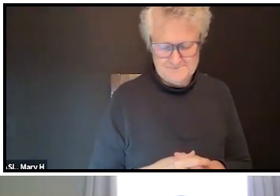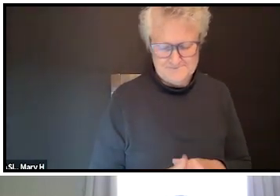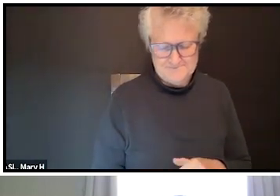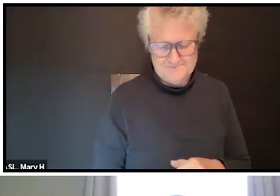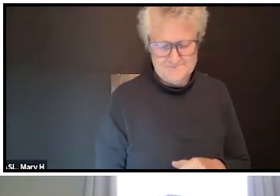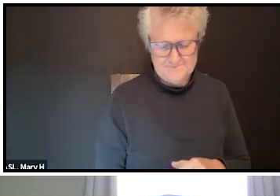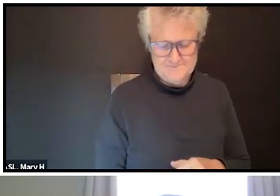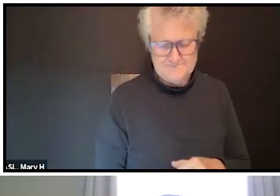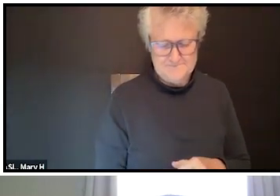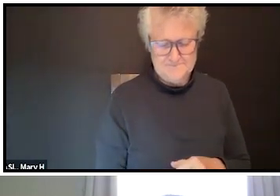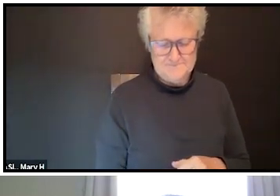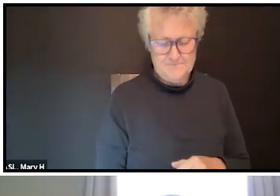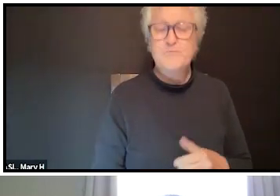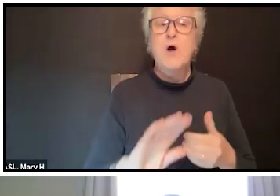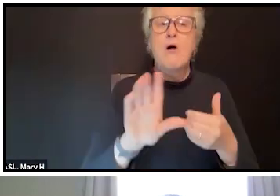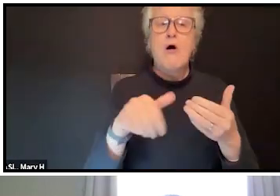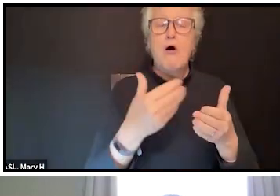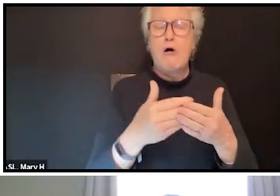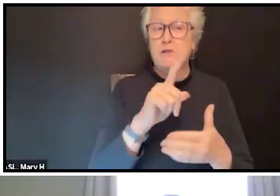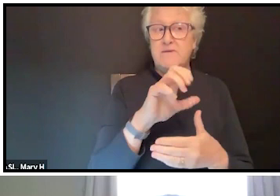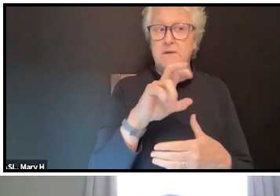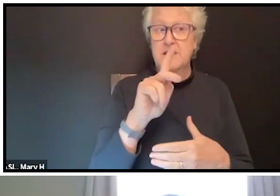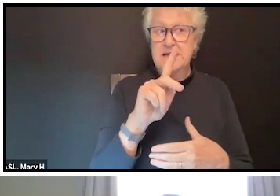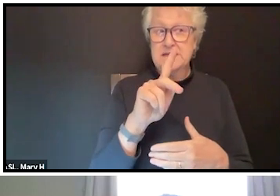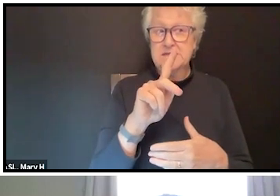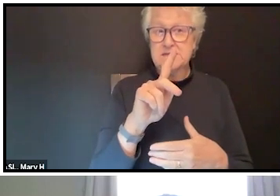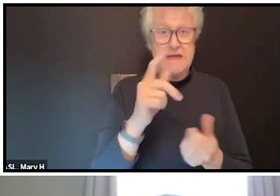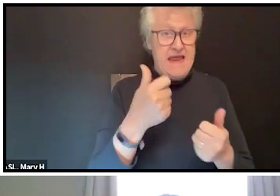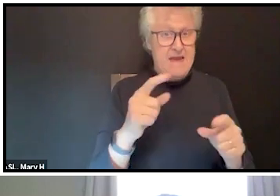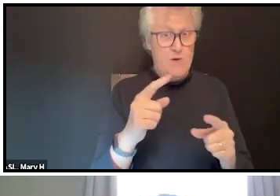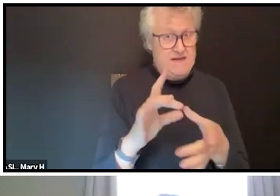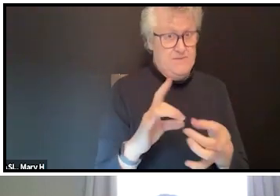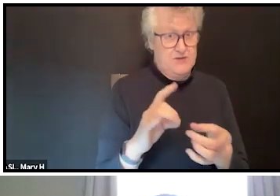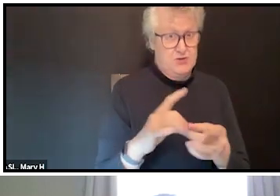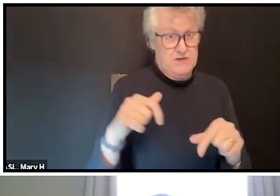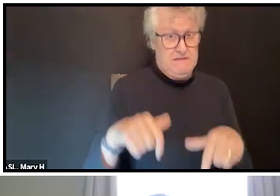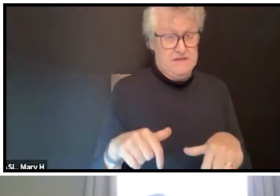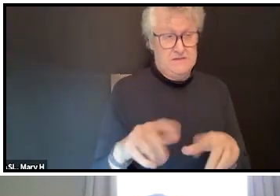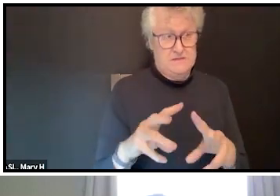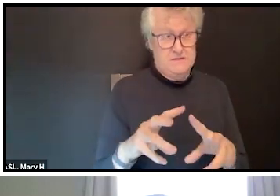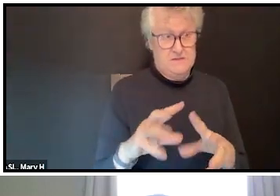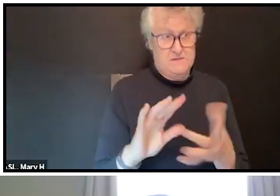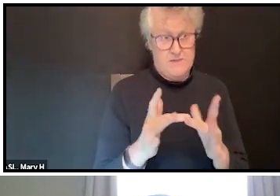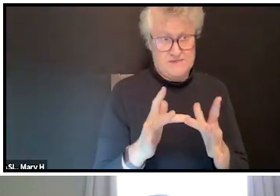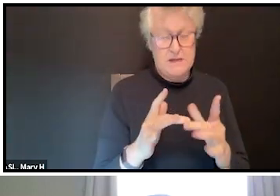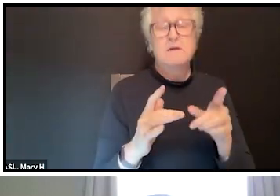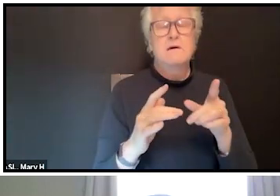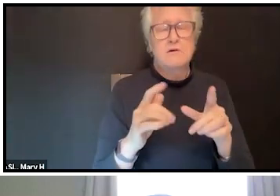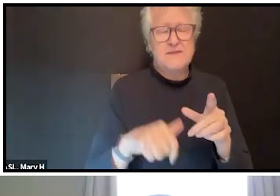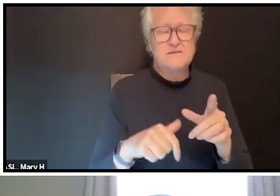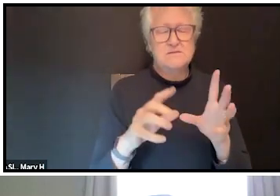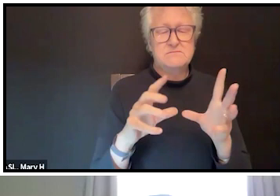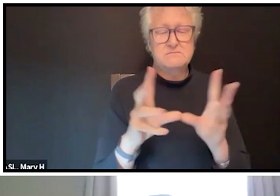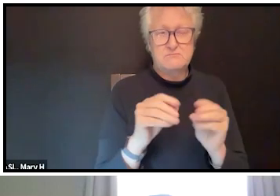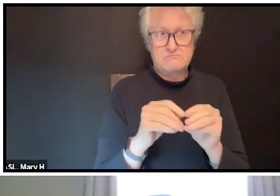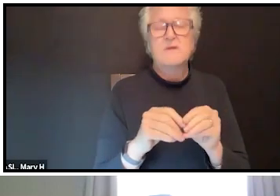All of those links will be in the recording too. All the links anybody mentions, you'll see them in the recording. And on the ANA website, we put all the links there,